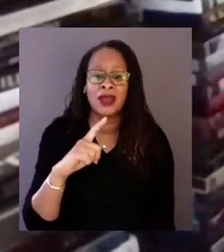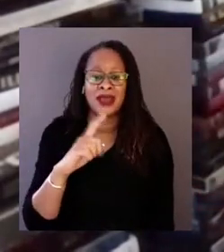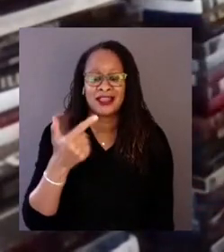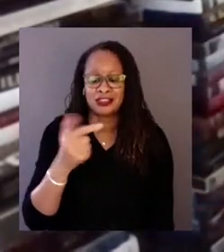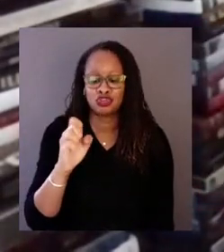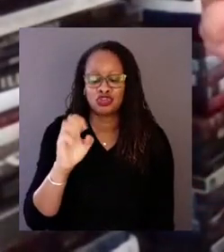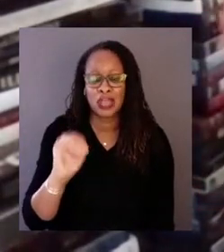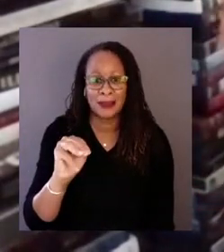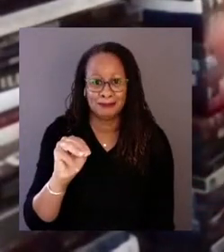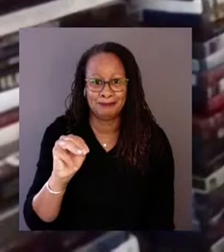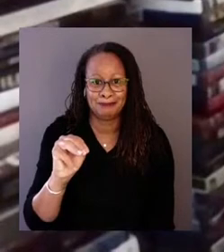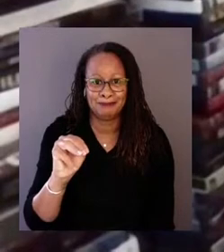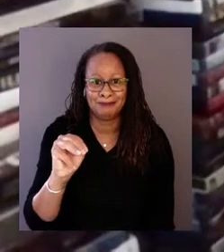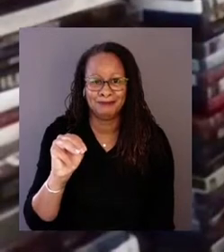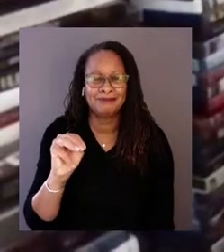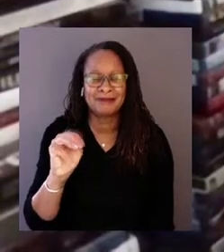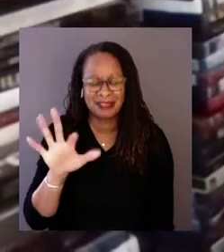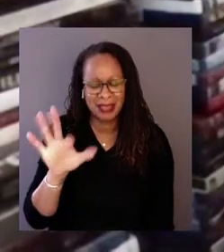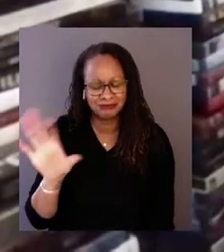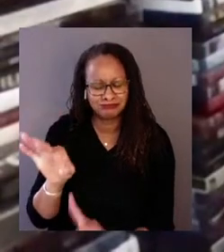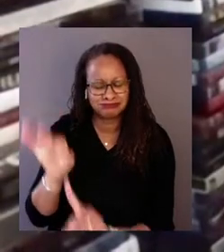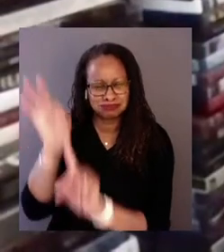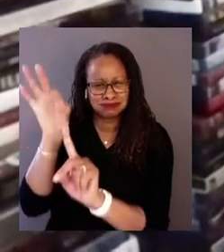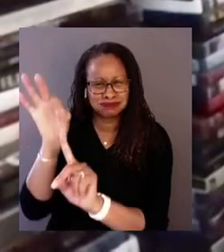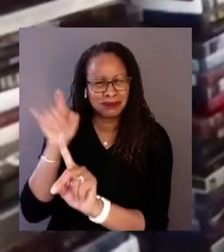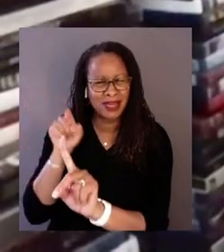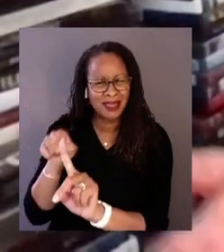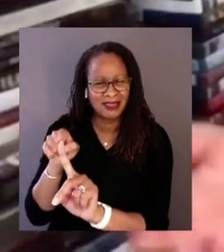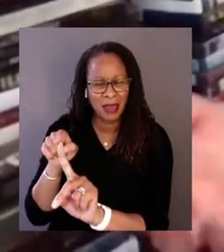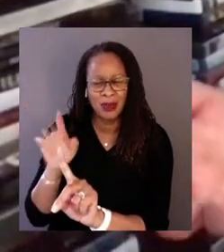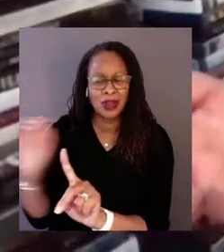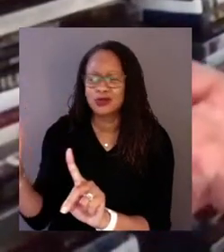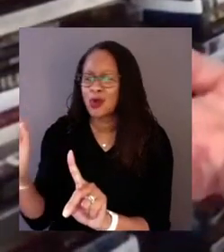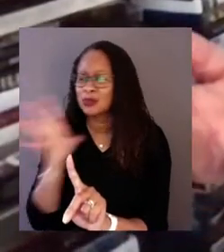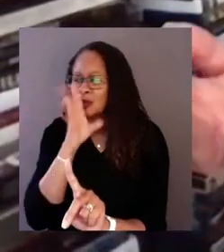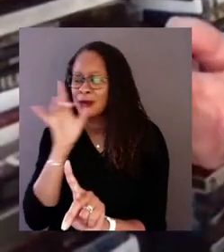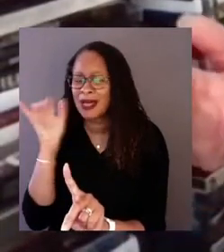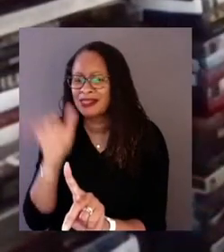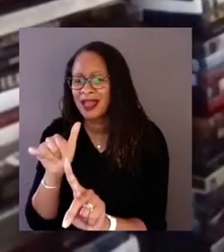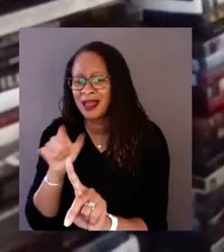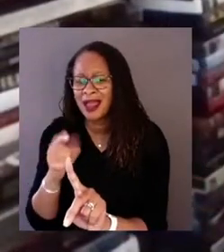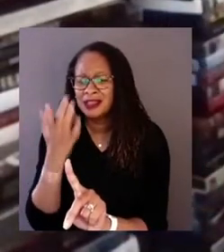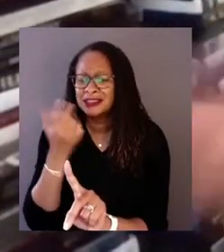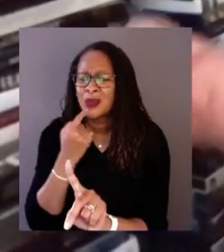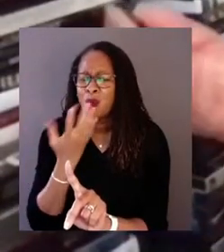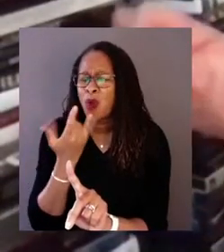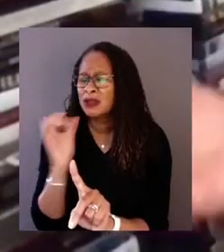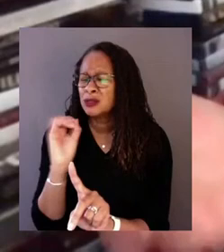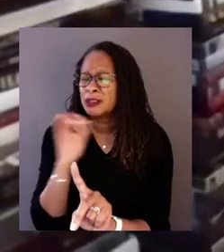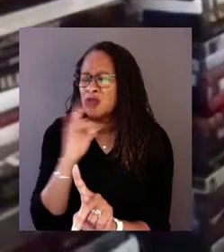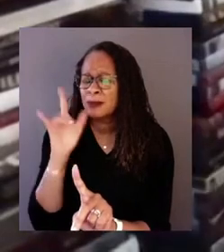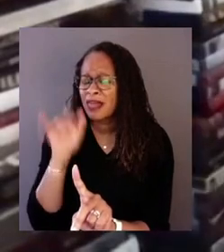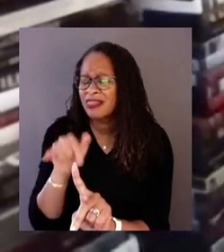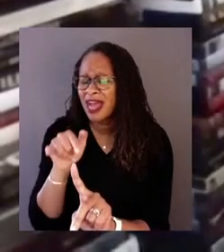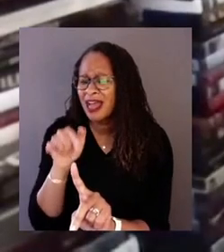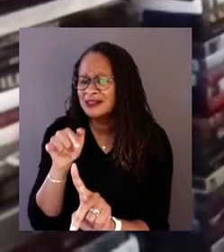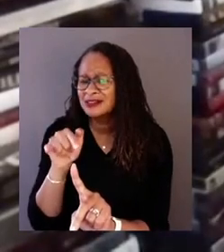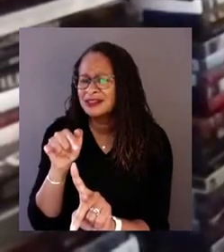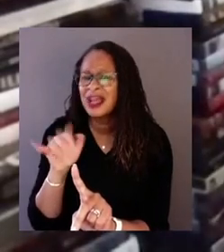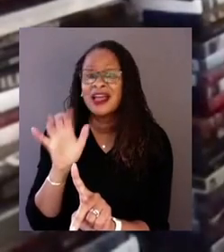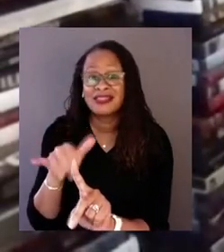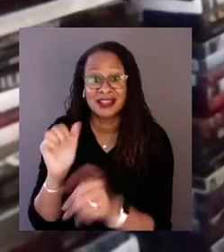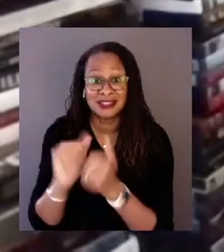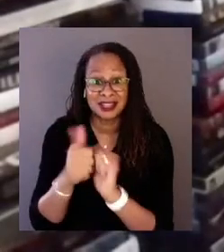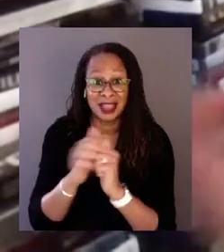talking about. That gem, you know, and you're like, you watch it and you're like, why is no one talking about this? But that is the game, right? If you don't